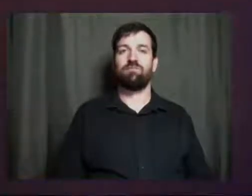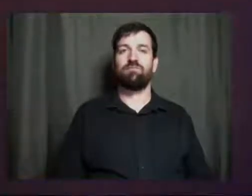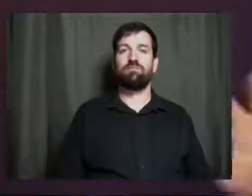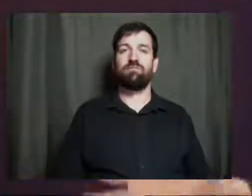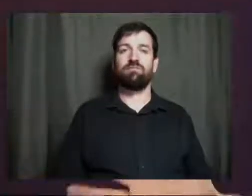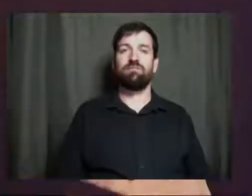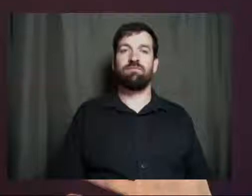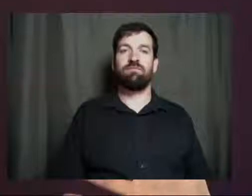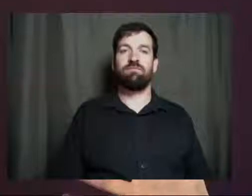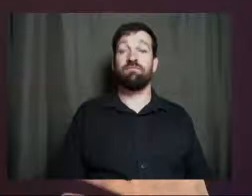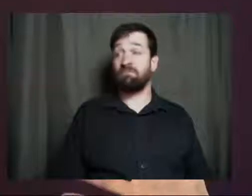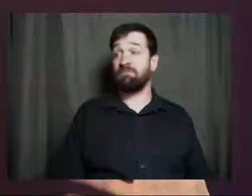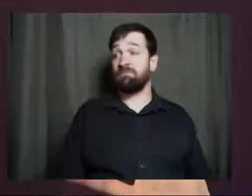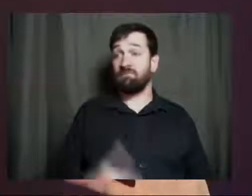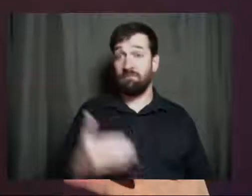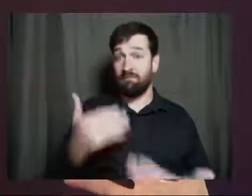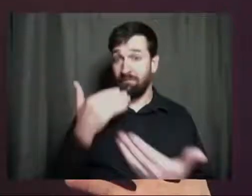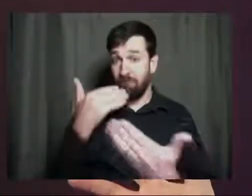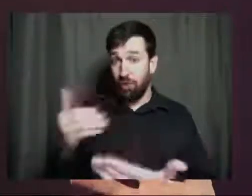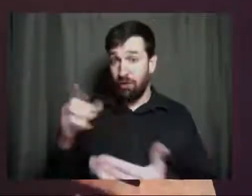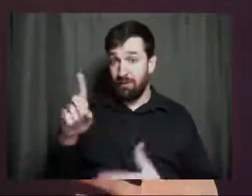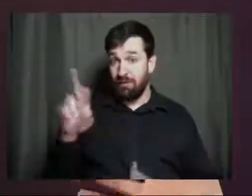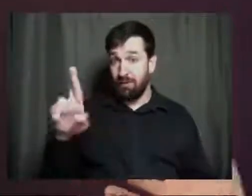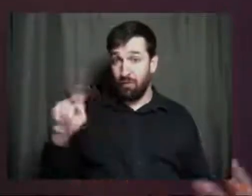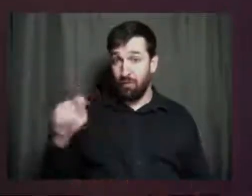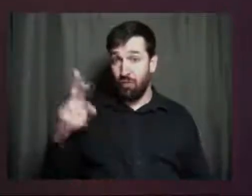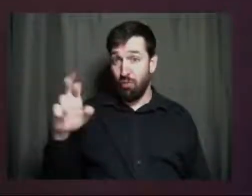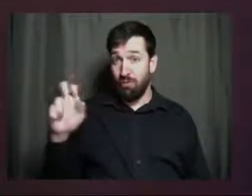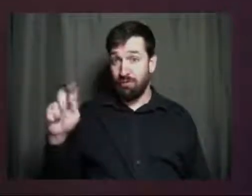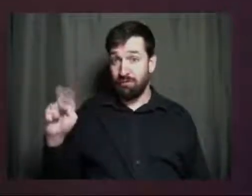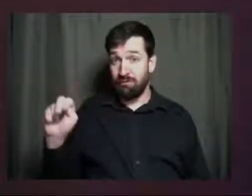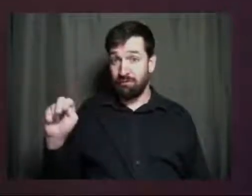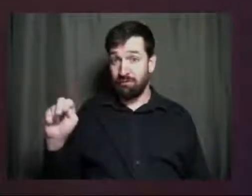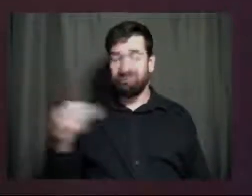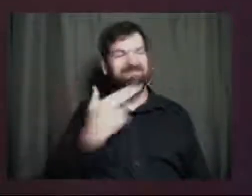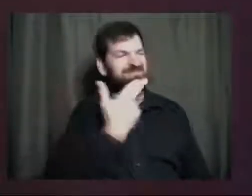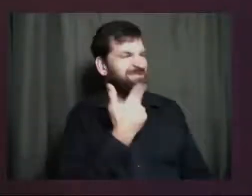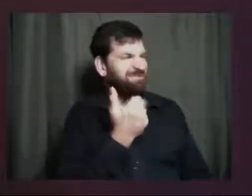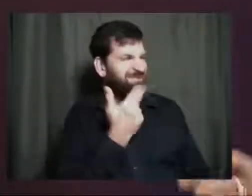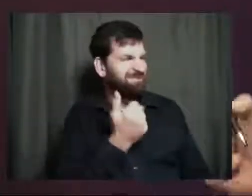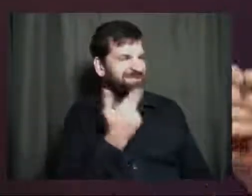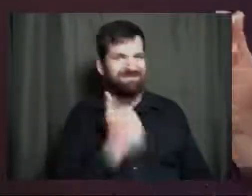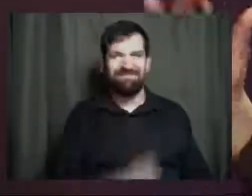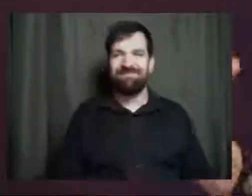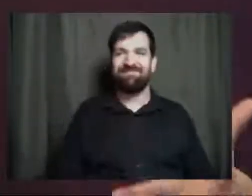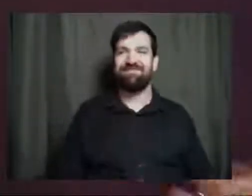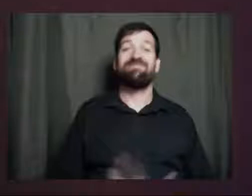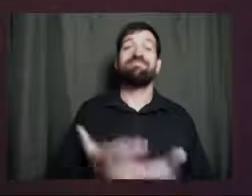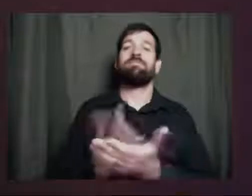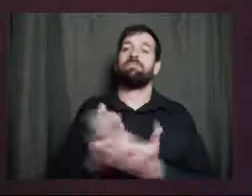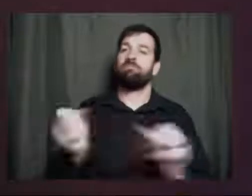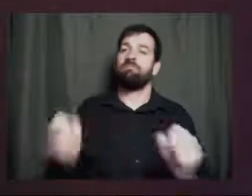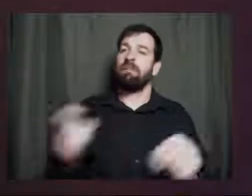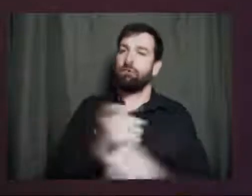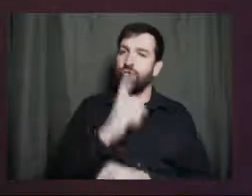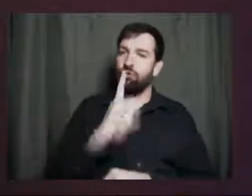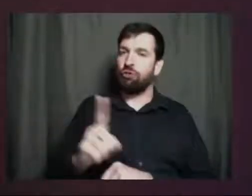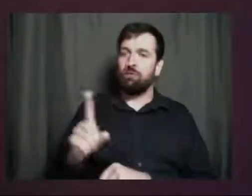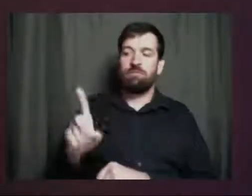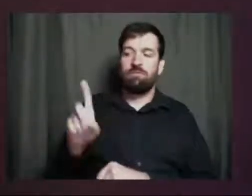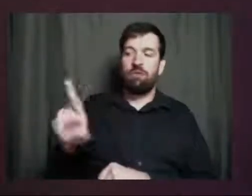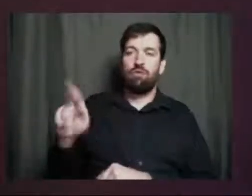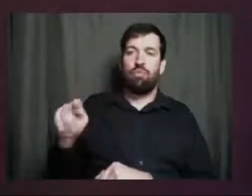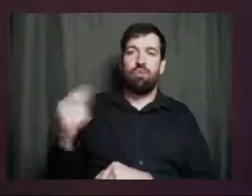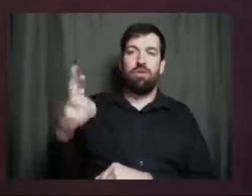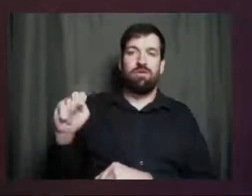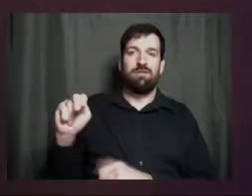Good. Was that good, Dr. Thornton? Okay. Cuteness overload. Hashtag. All right. I just had to make sure that was Dr. Thornton approved. Okay, everyone. Thank you